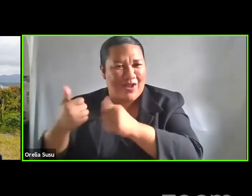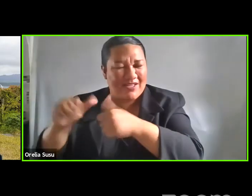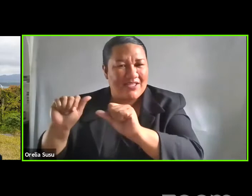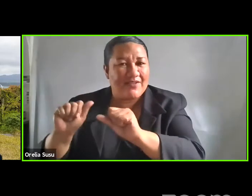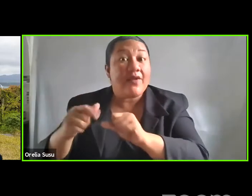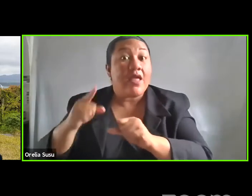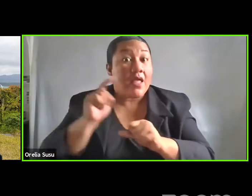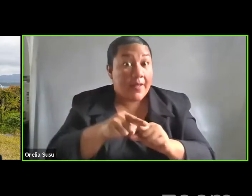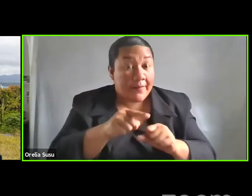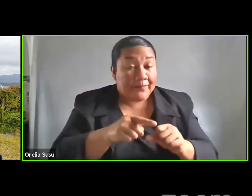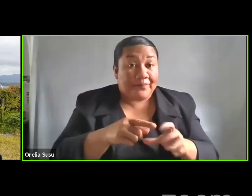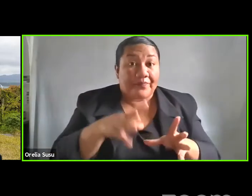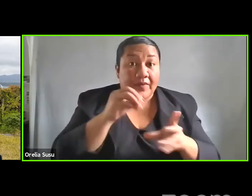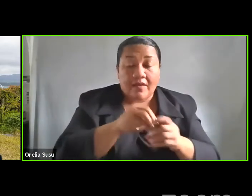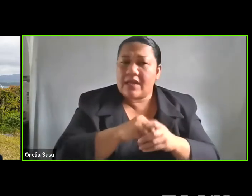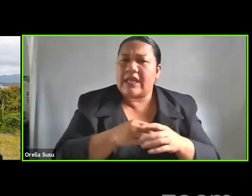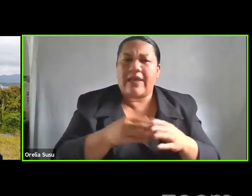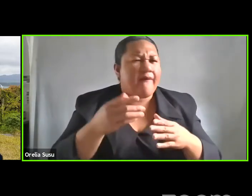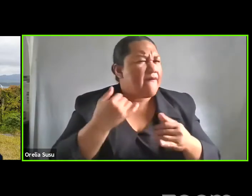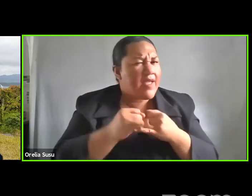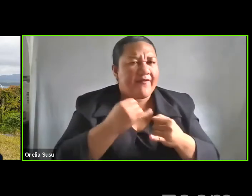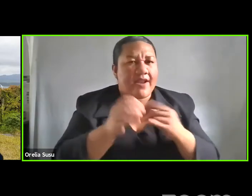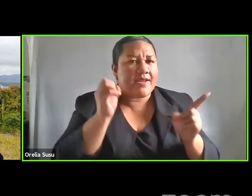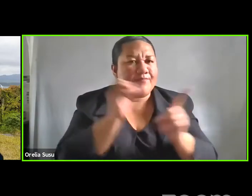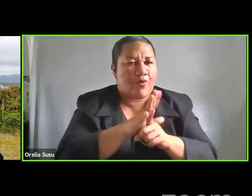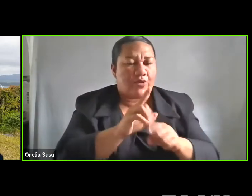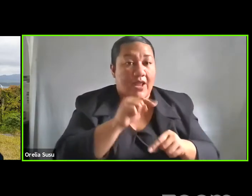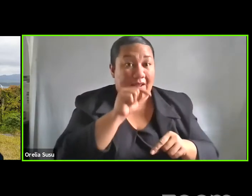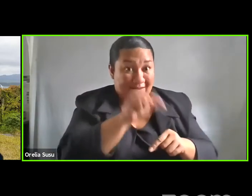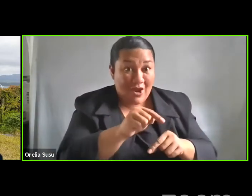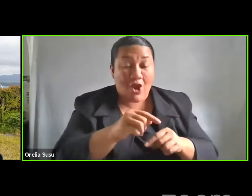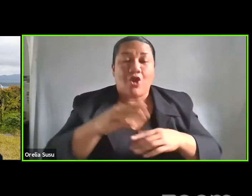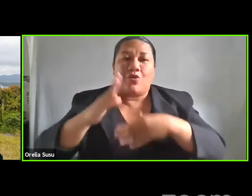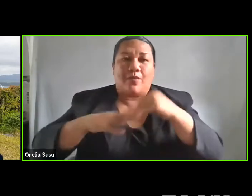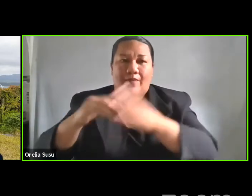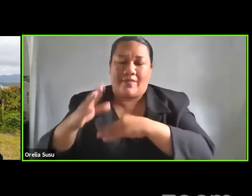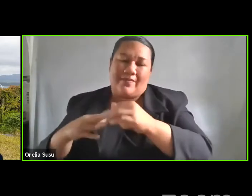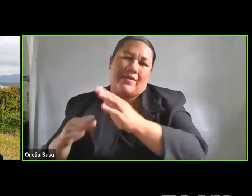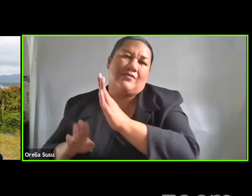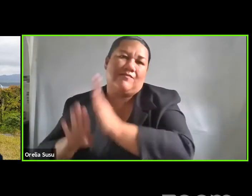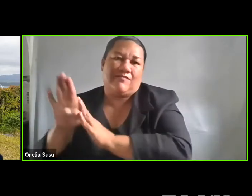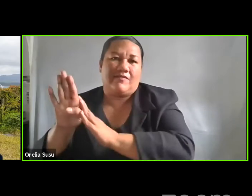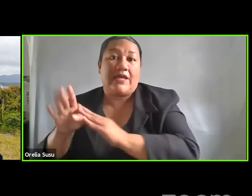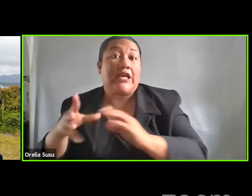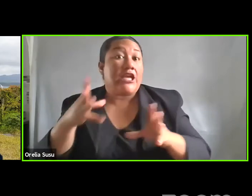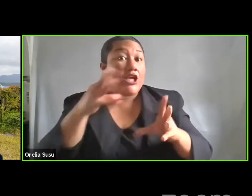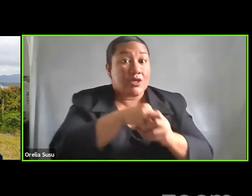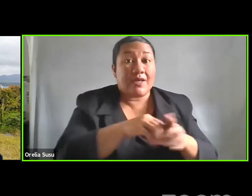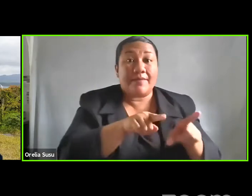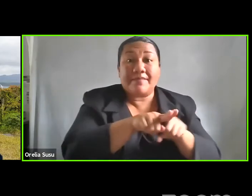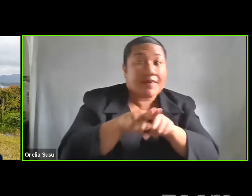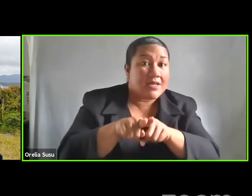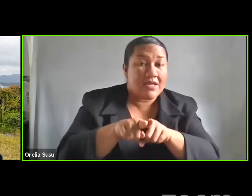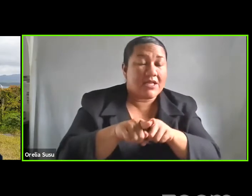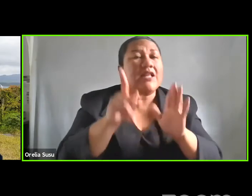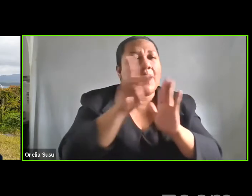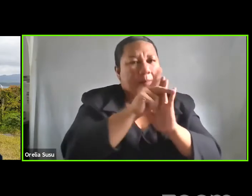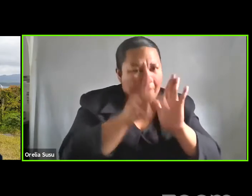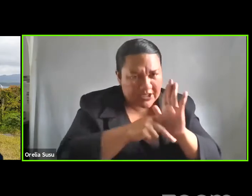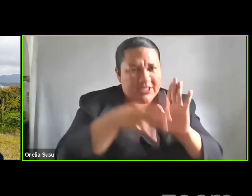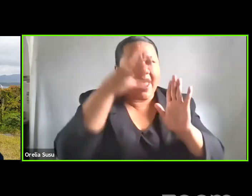climate resilience in our community when the word inclusiveness is featured on our reports in our policies in our